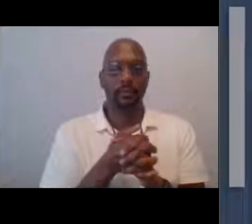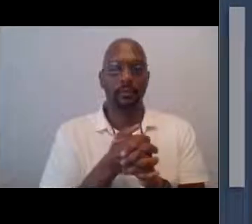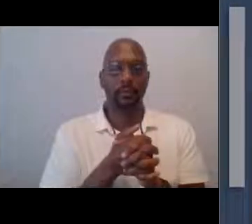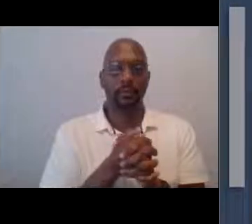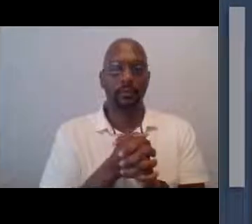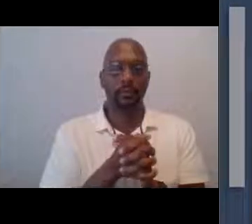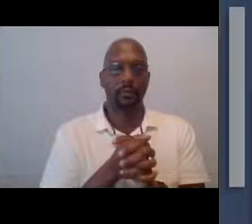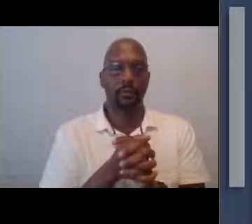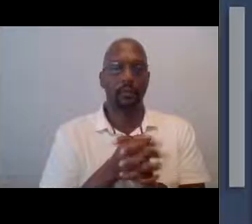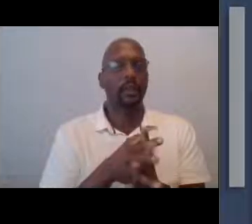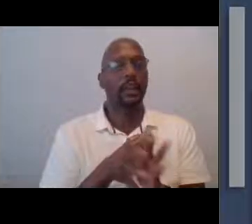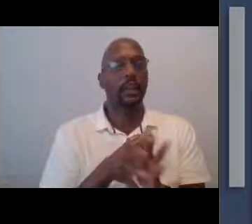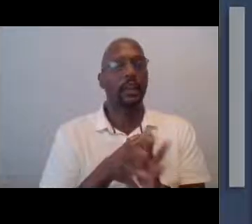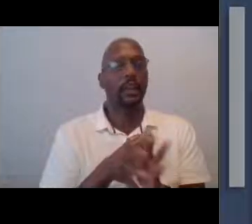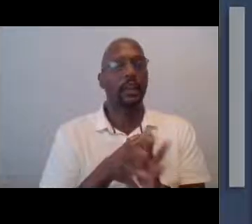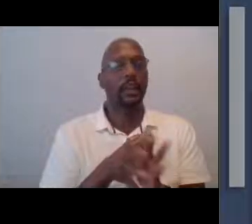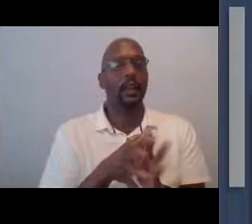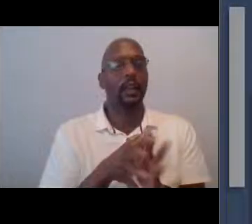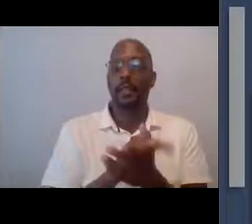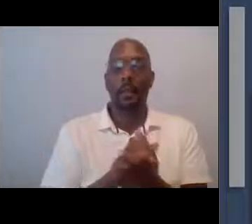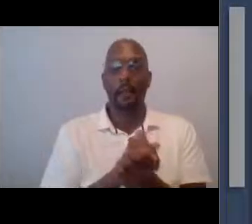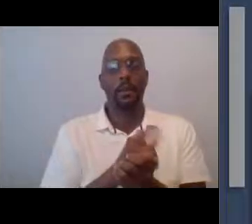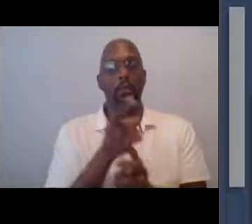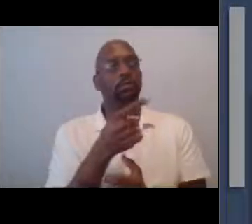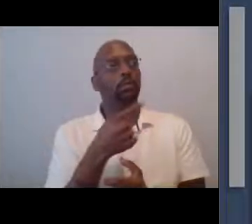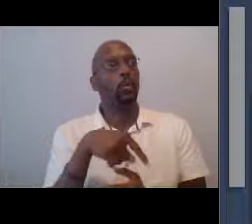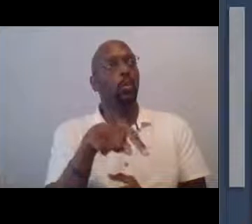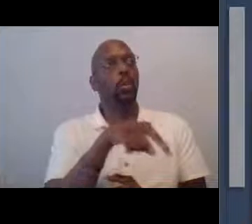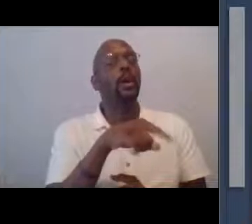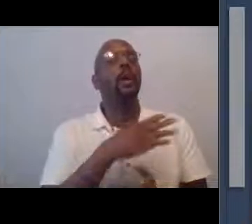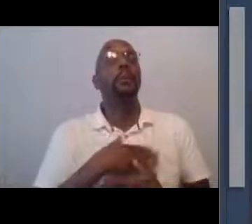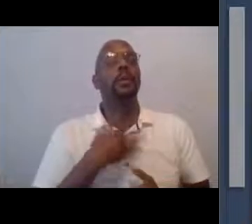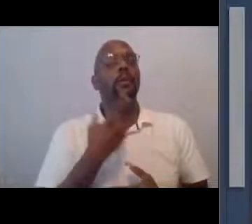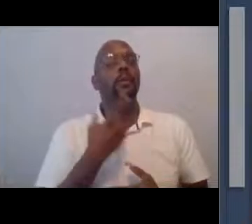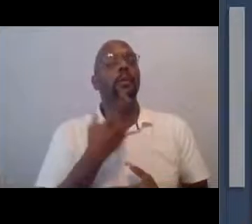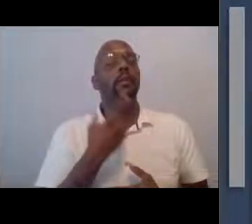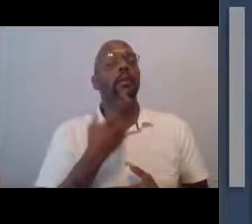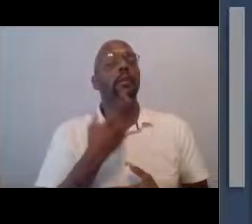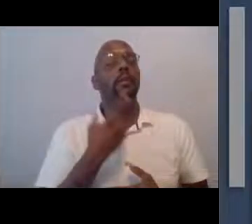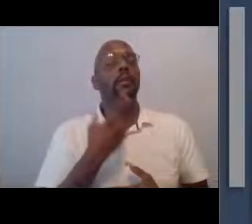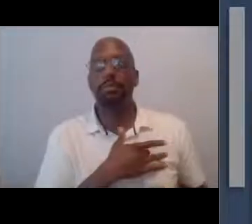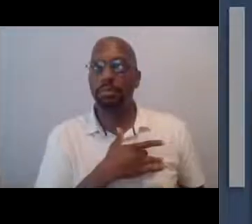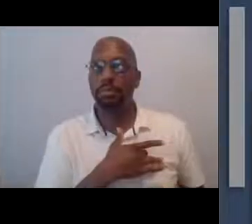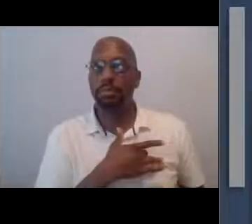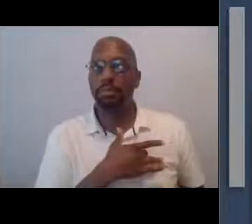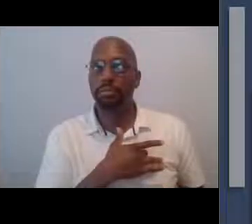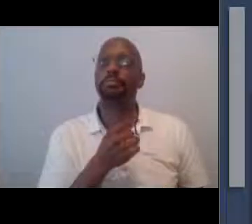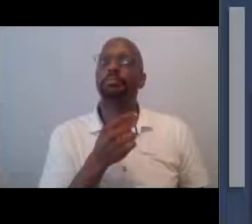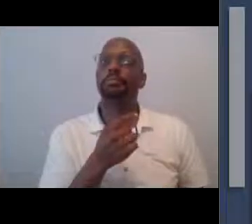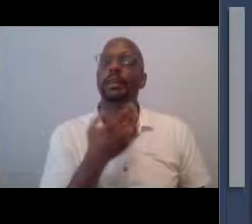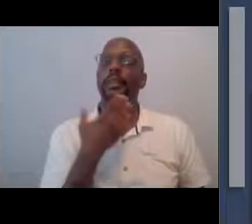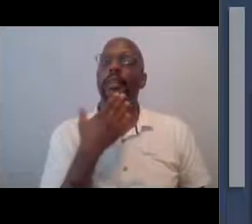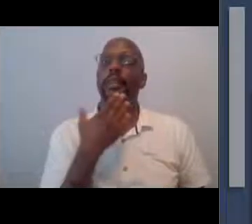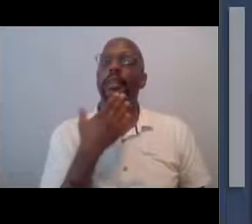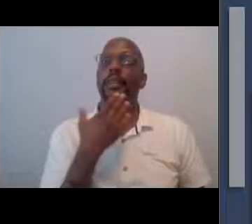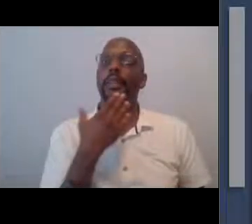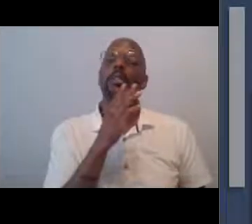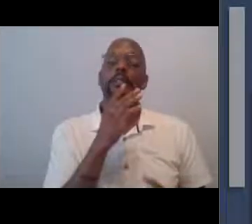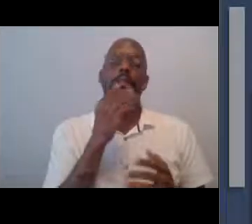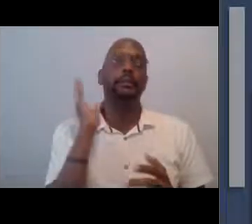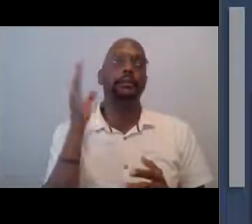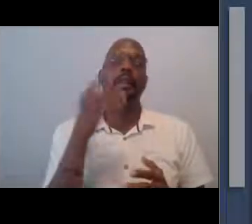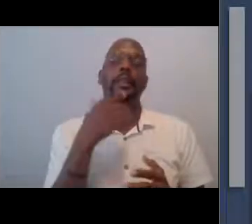Thank you so much. We appreciate your heartfelt words, and thank you for speaking out today.